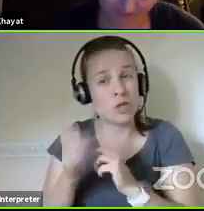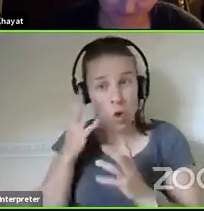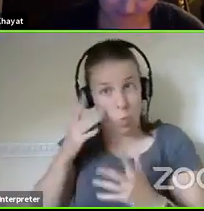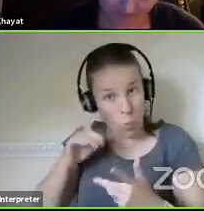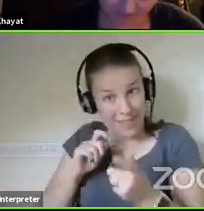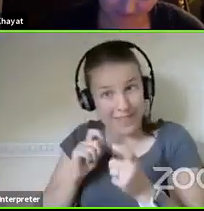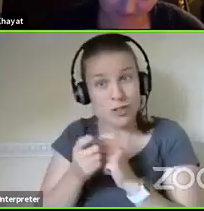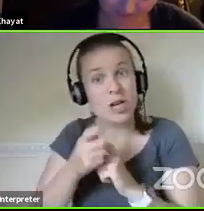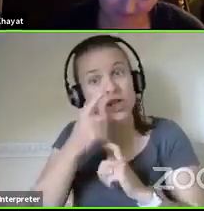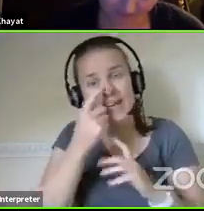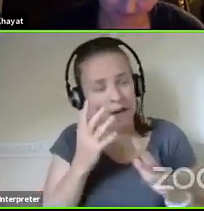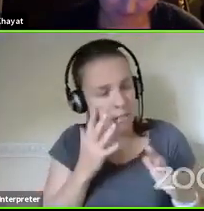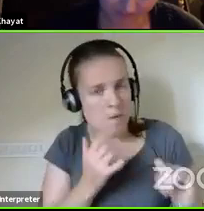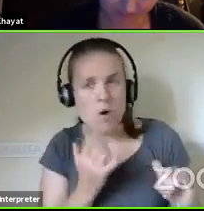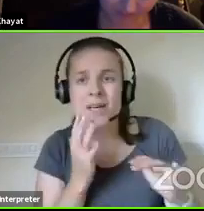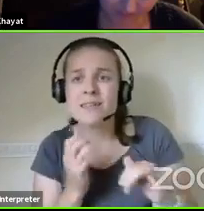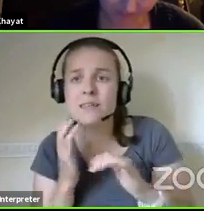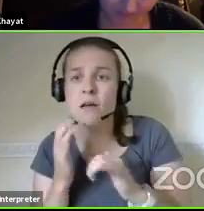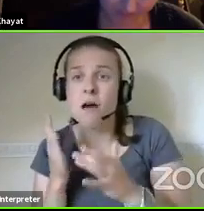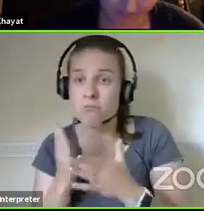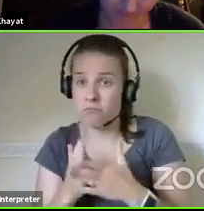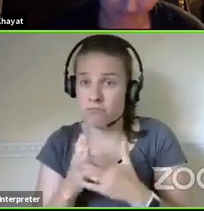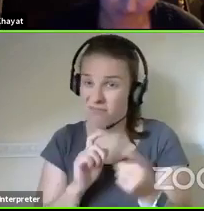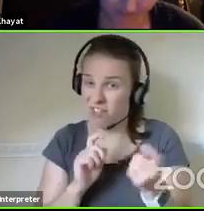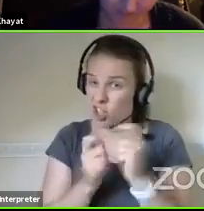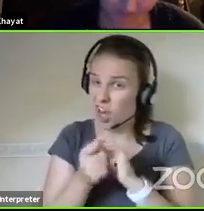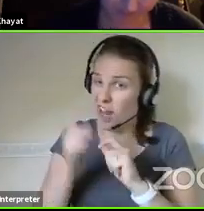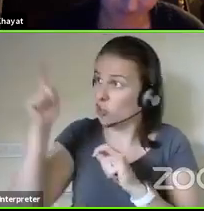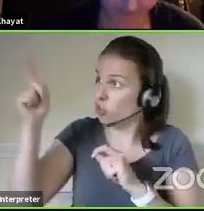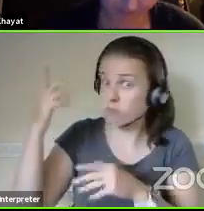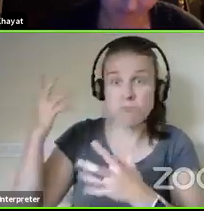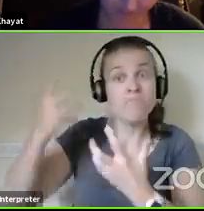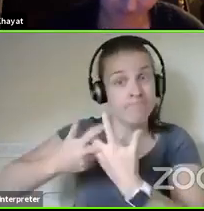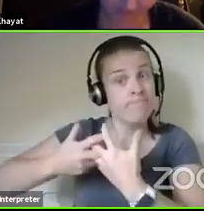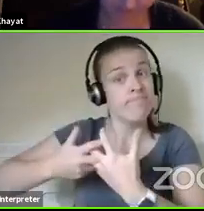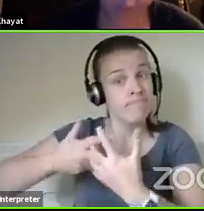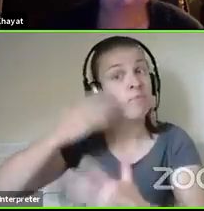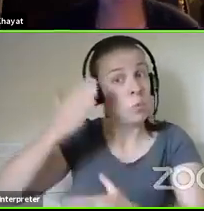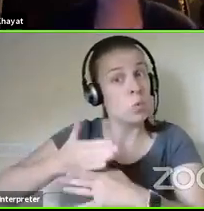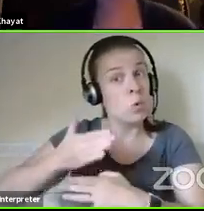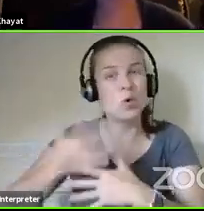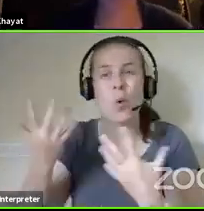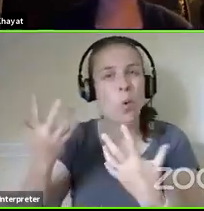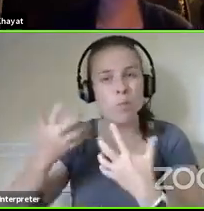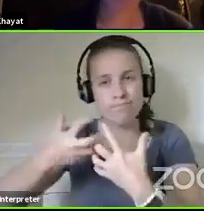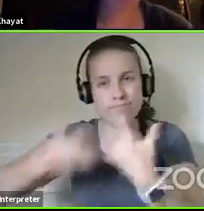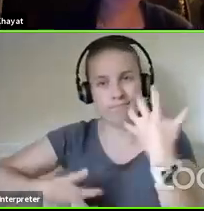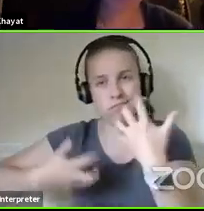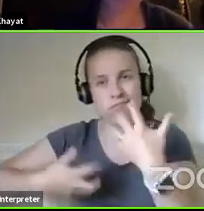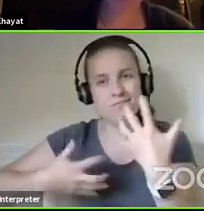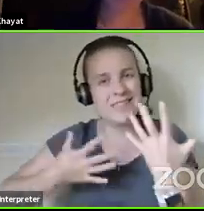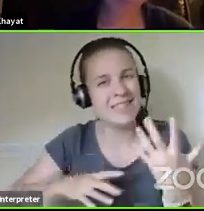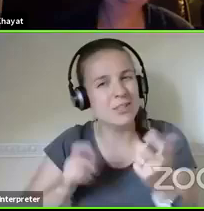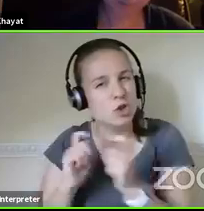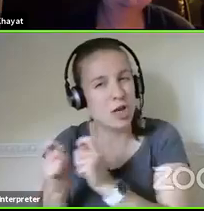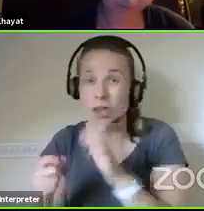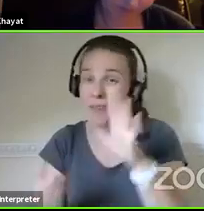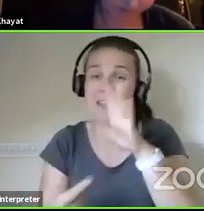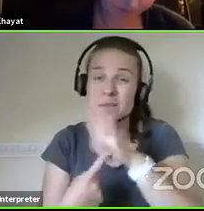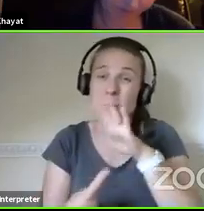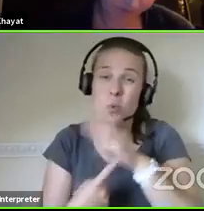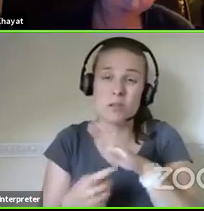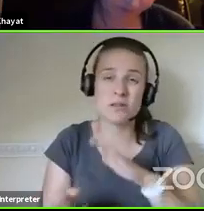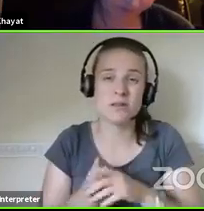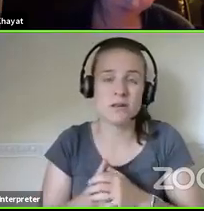monitor whether the change is actually addressing the key issues is probably the most important thing. But even before going to that,